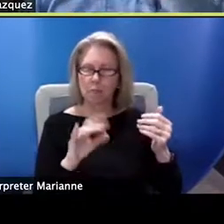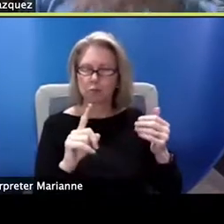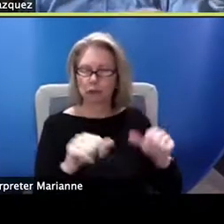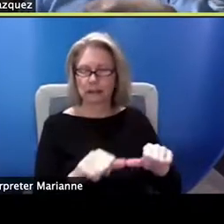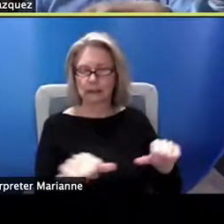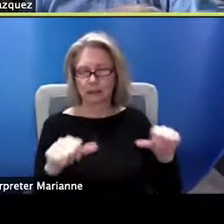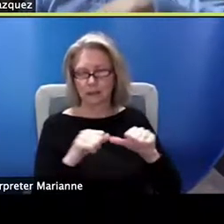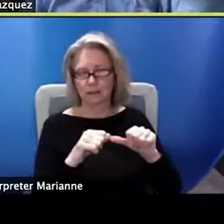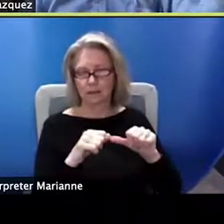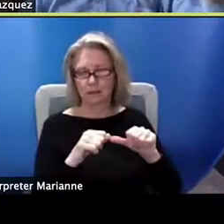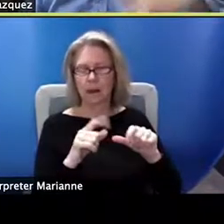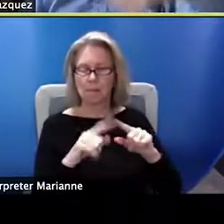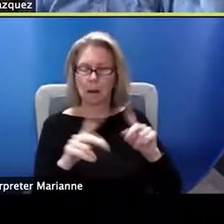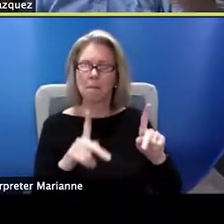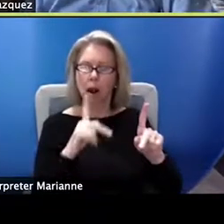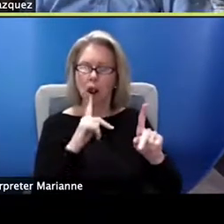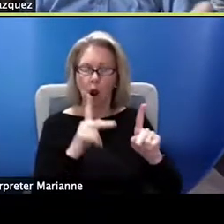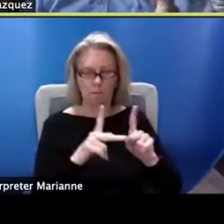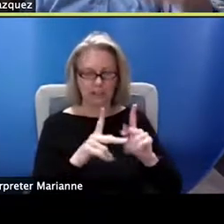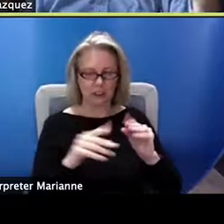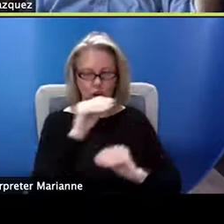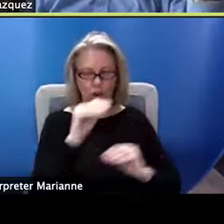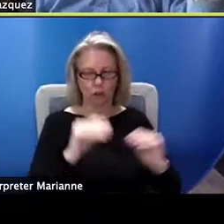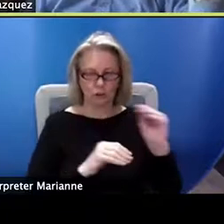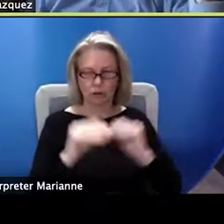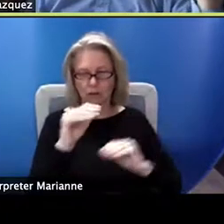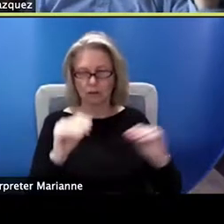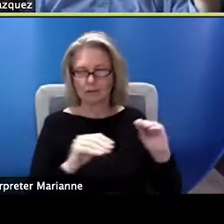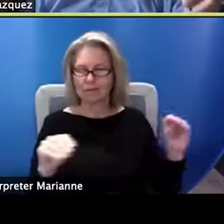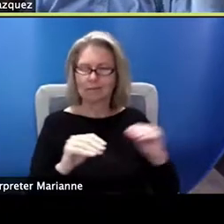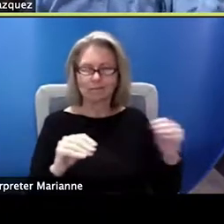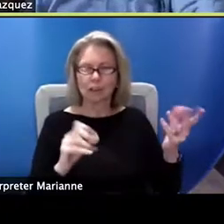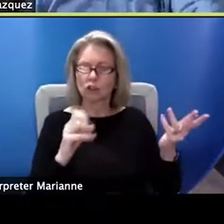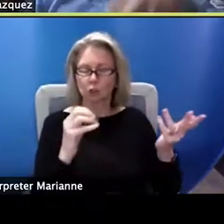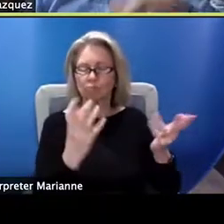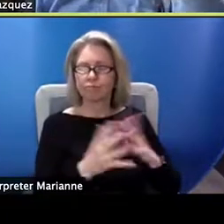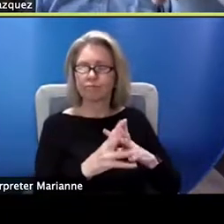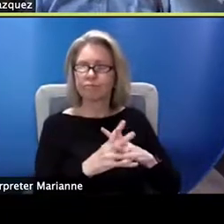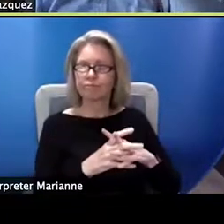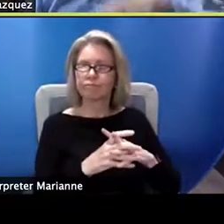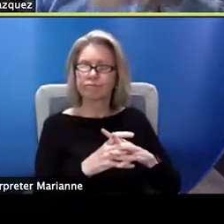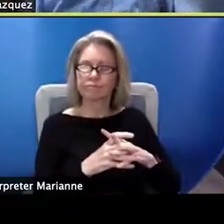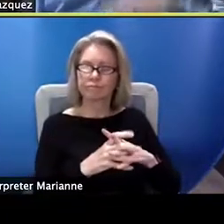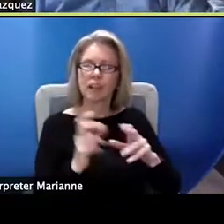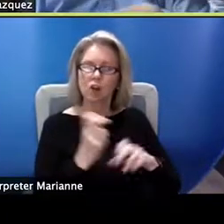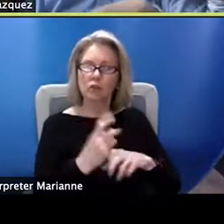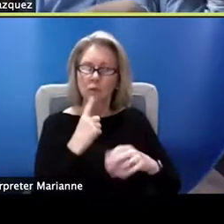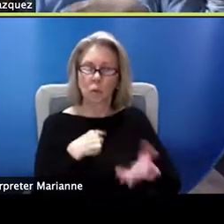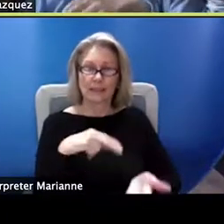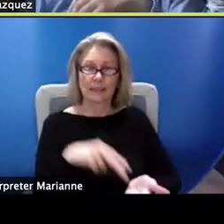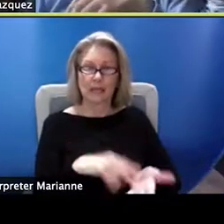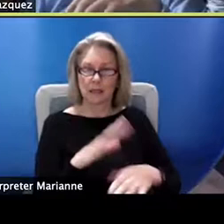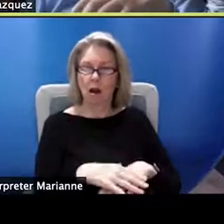people are positioned and recognize their grounds. I also like a lot Emeka saying, we are standing on the ground,